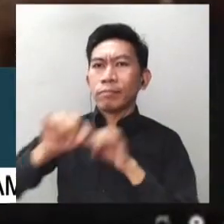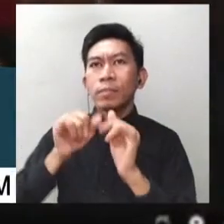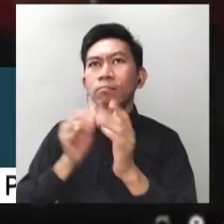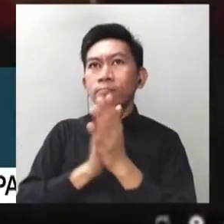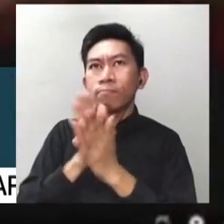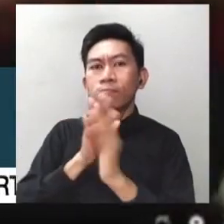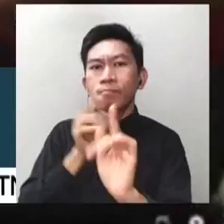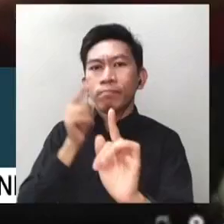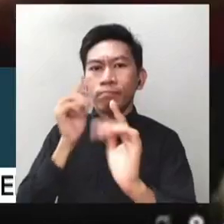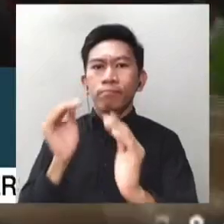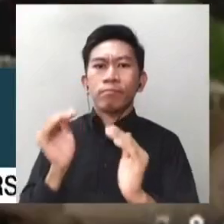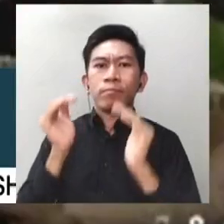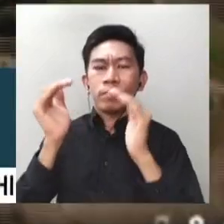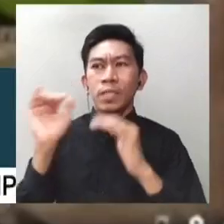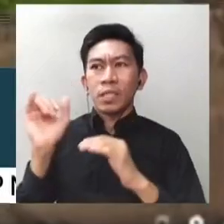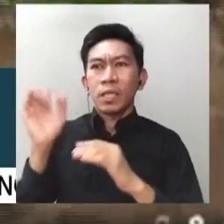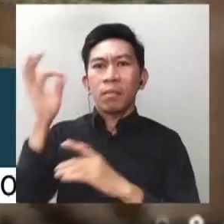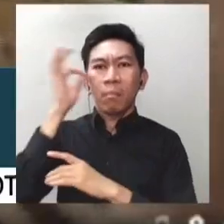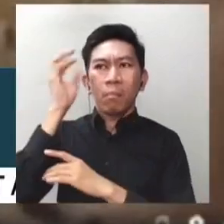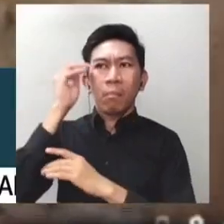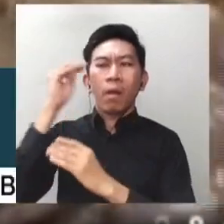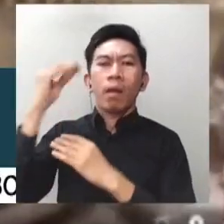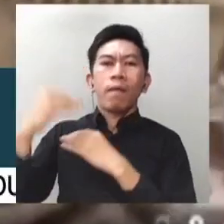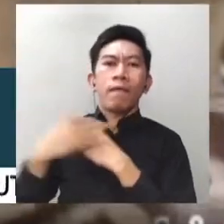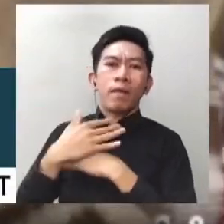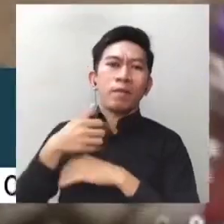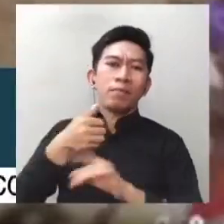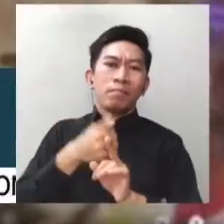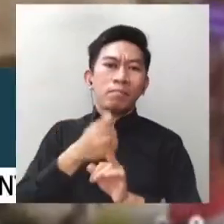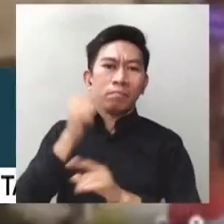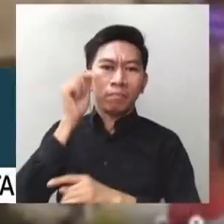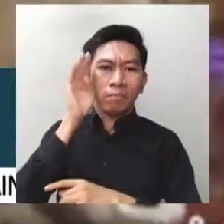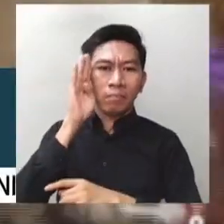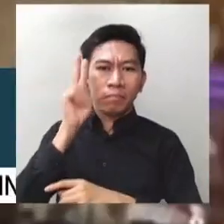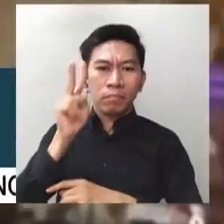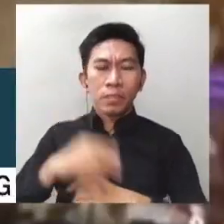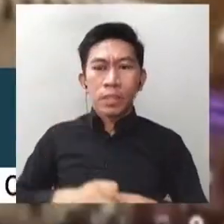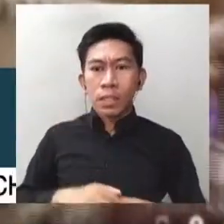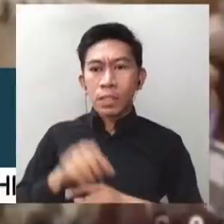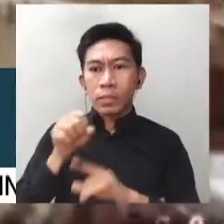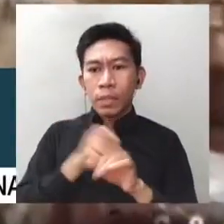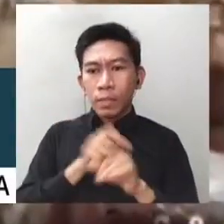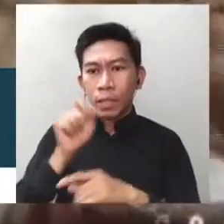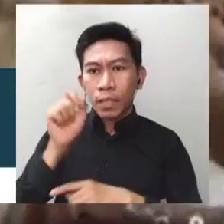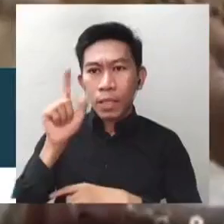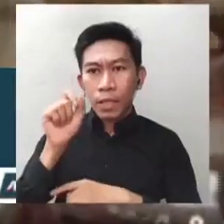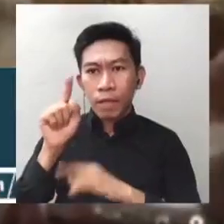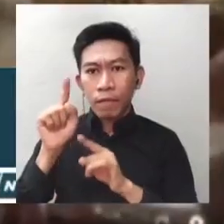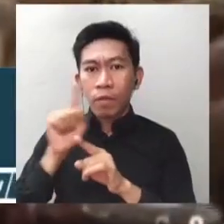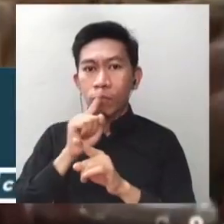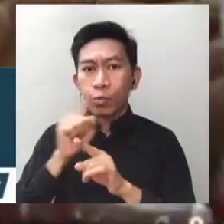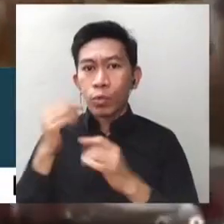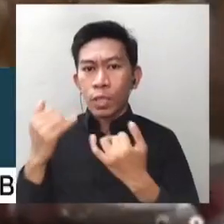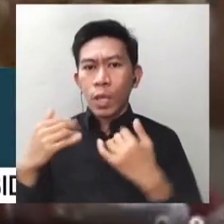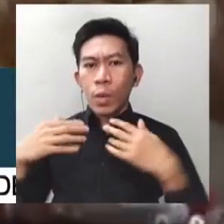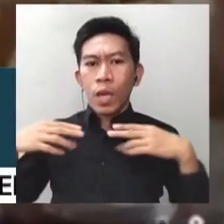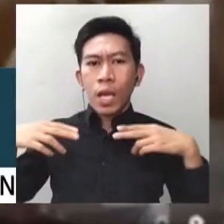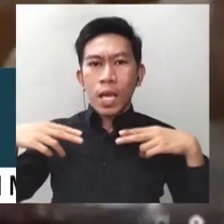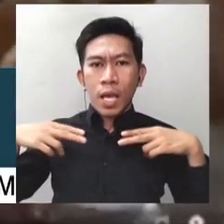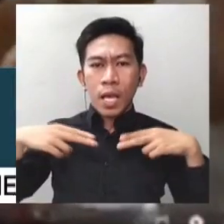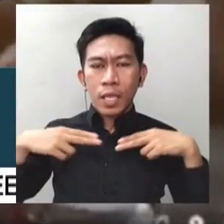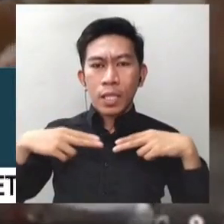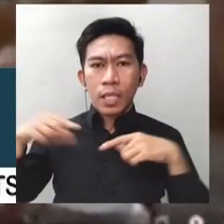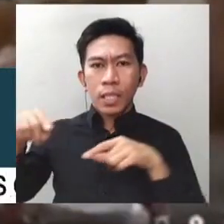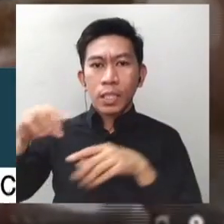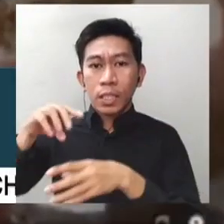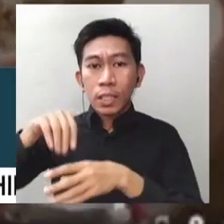him. Malacanang earlier declared September 11 as a special non-working holiday in the province of Ilocos Norte to mark the